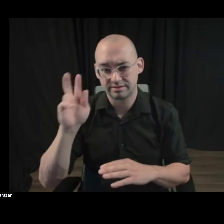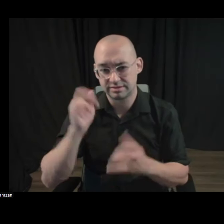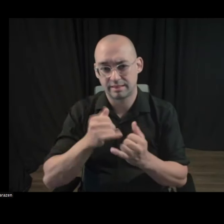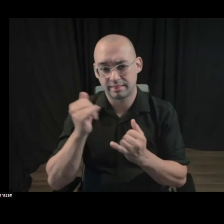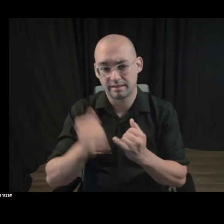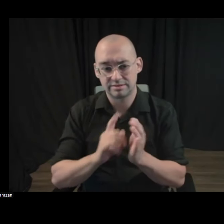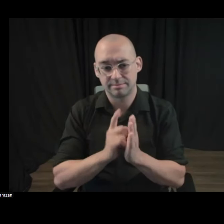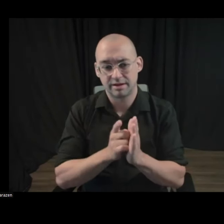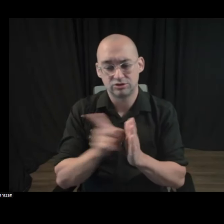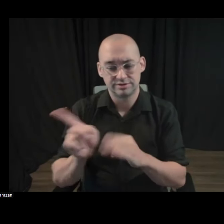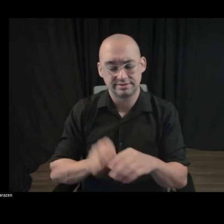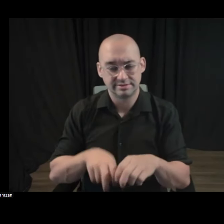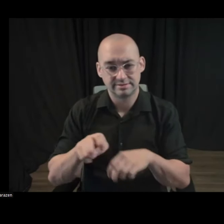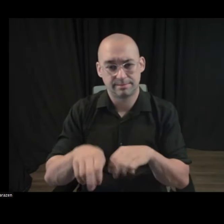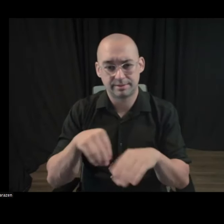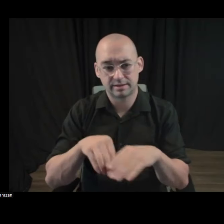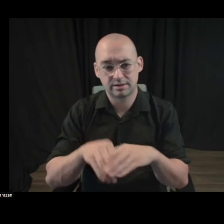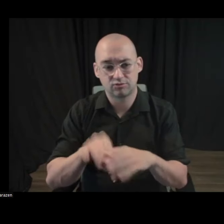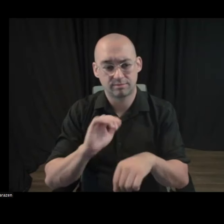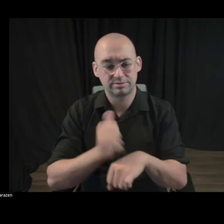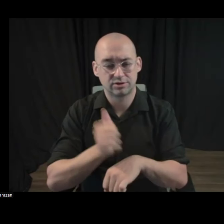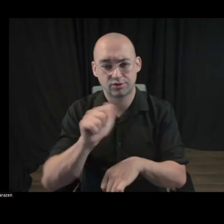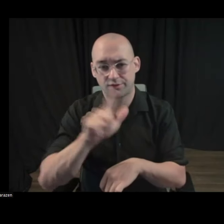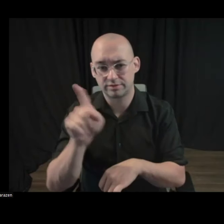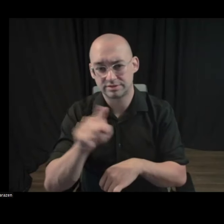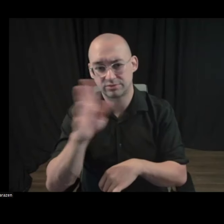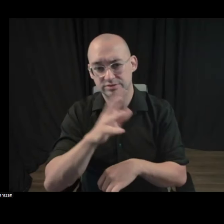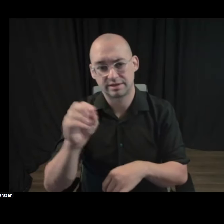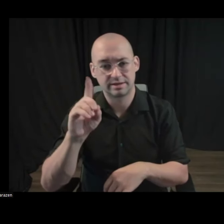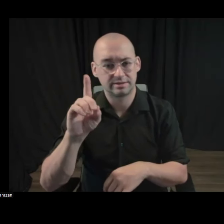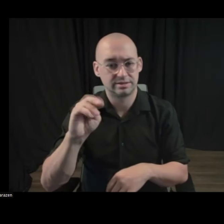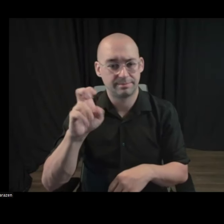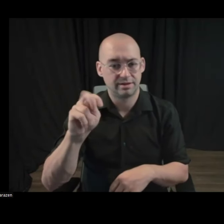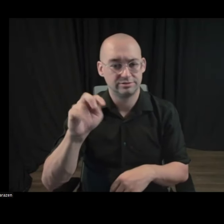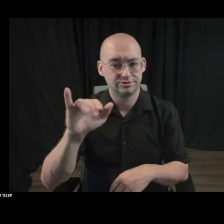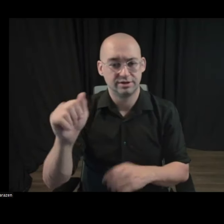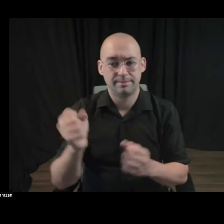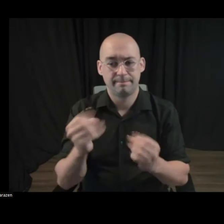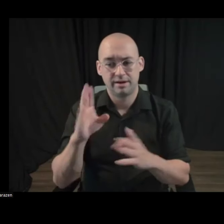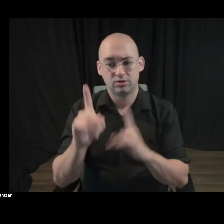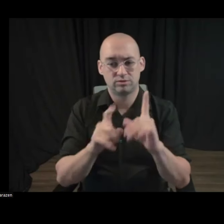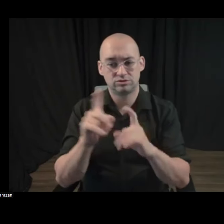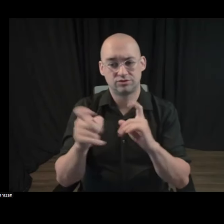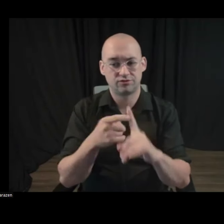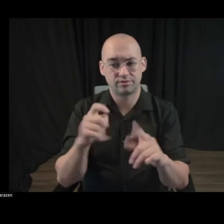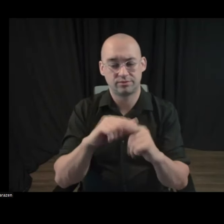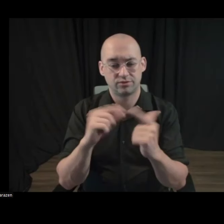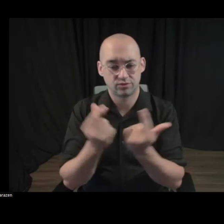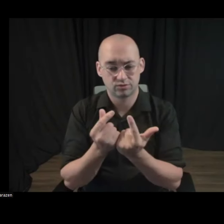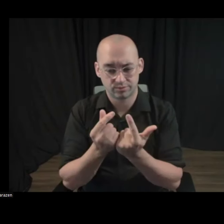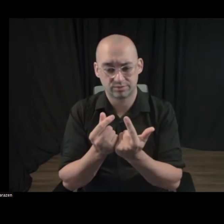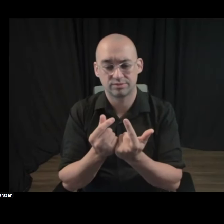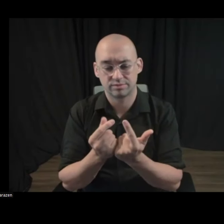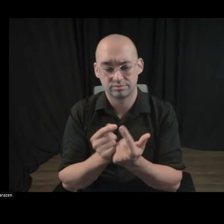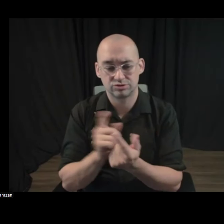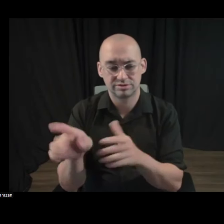in to represent Alzheimer's and dementia. There were many, many questions from the group, from the audience, and she just did a